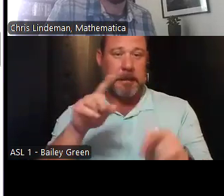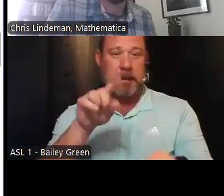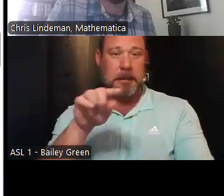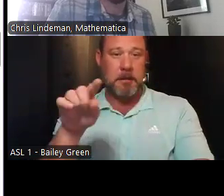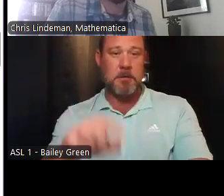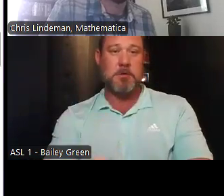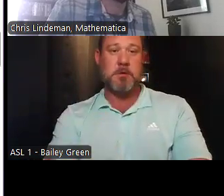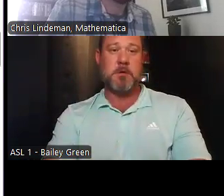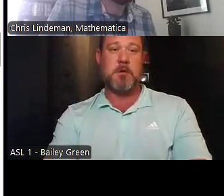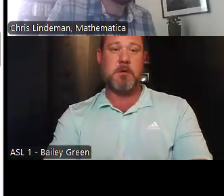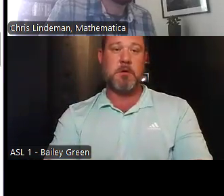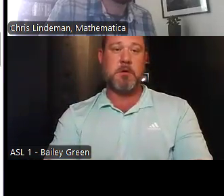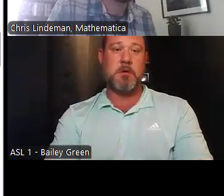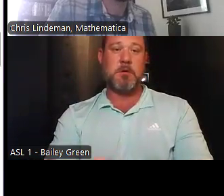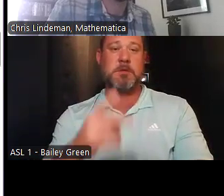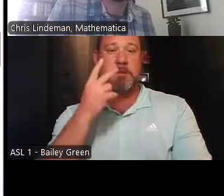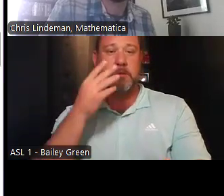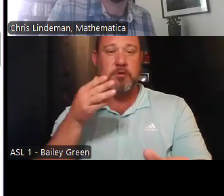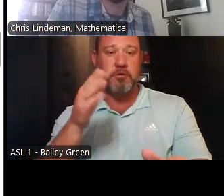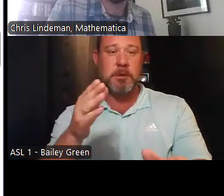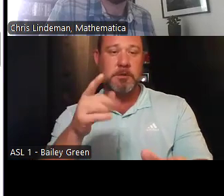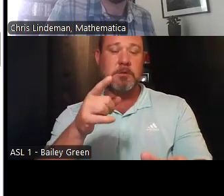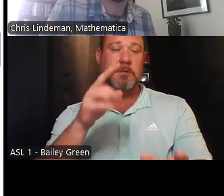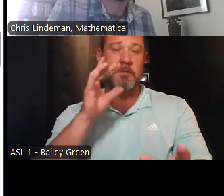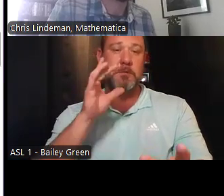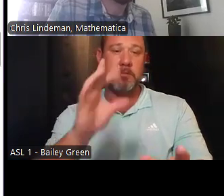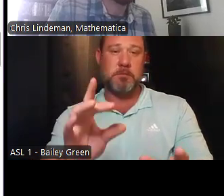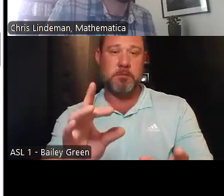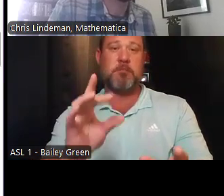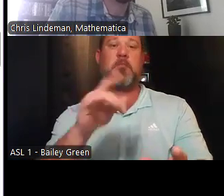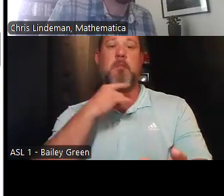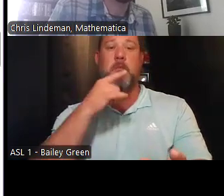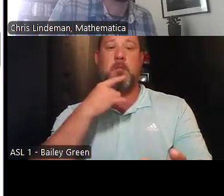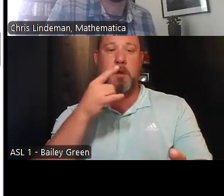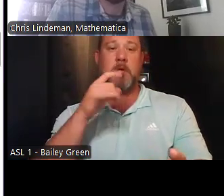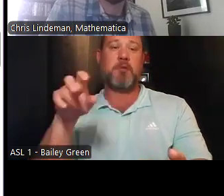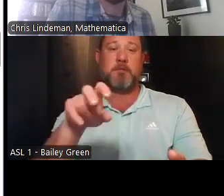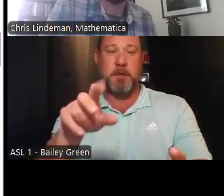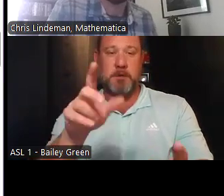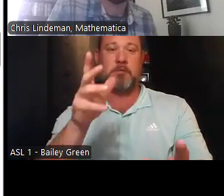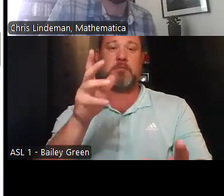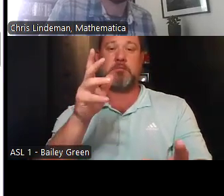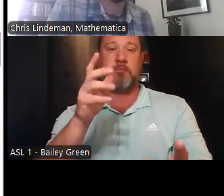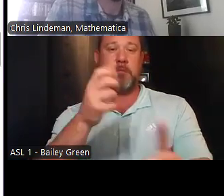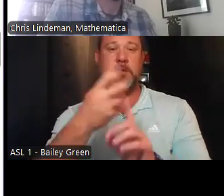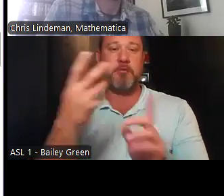you'll also start to see streets, especially as you zoom in even closer, public transit, etc.